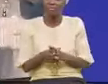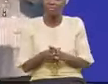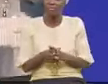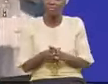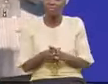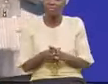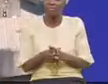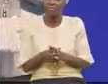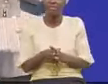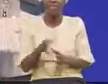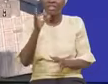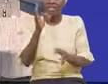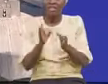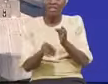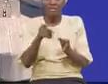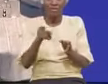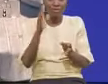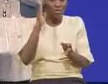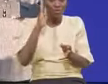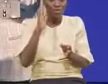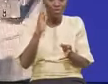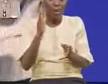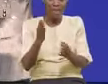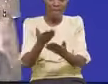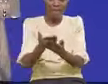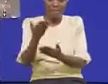If you're going to buy anything, get anything.